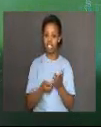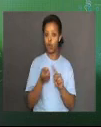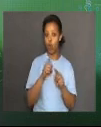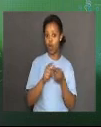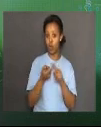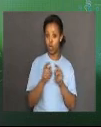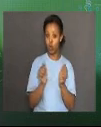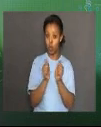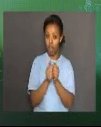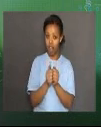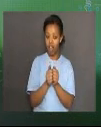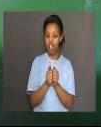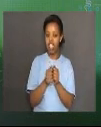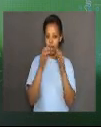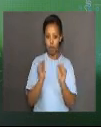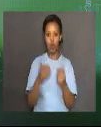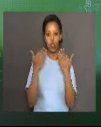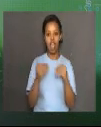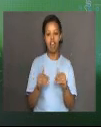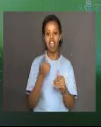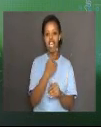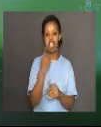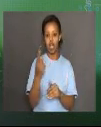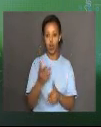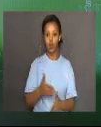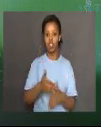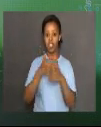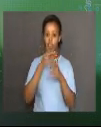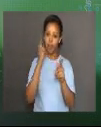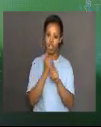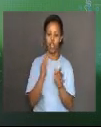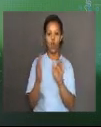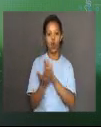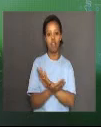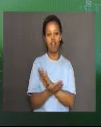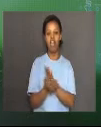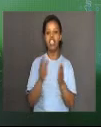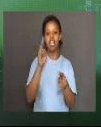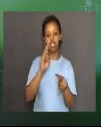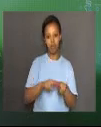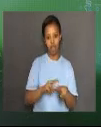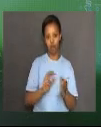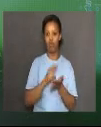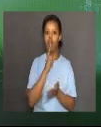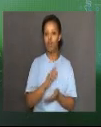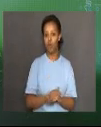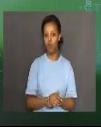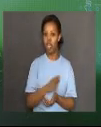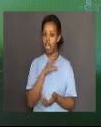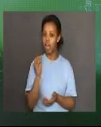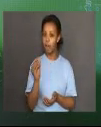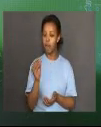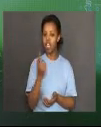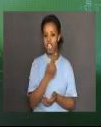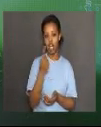partner, do your best to copy each stage, put them in the correct order, and label